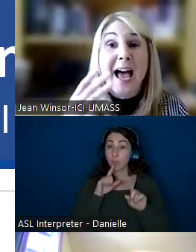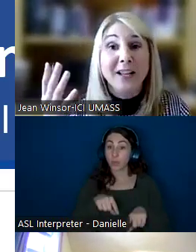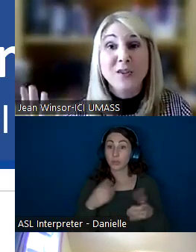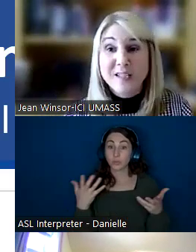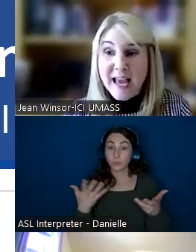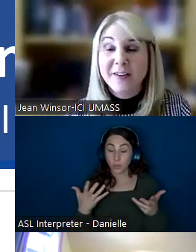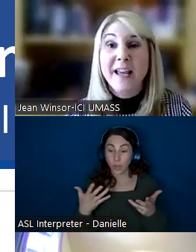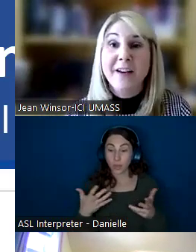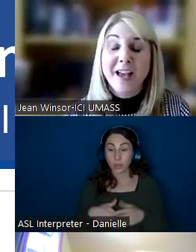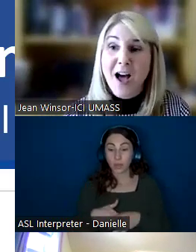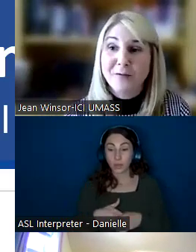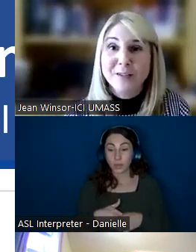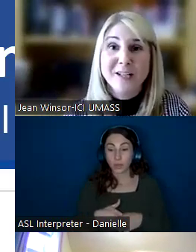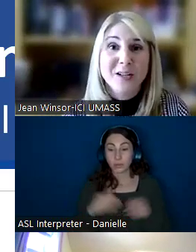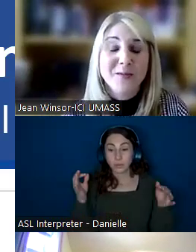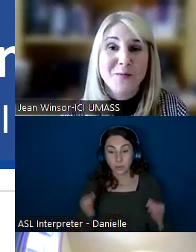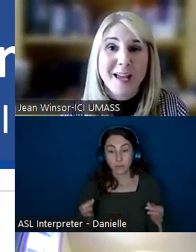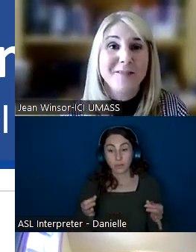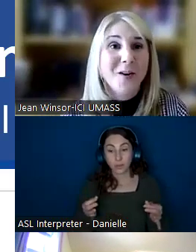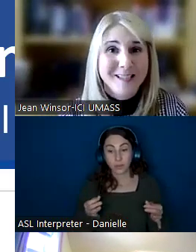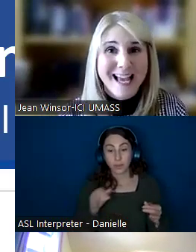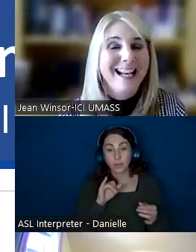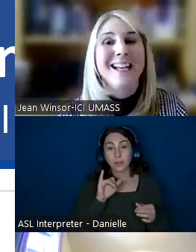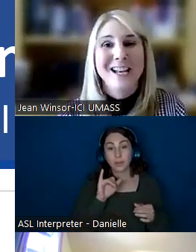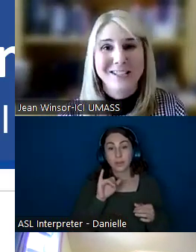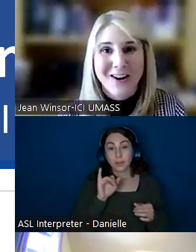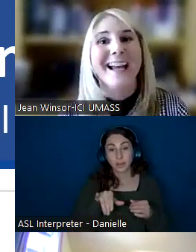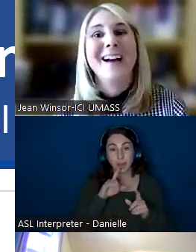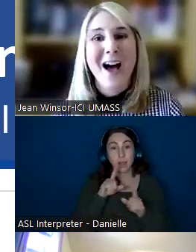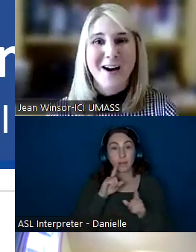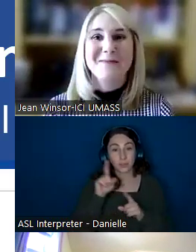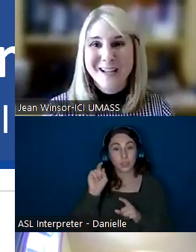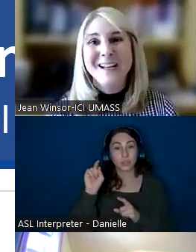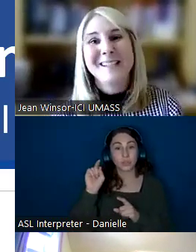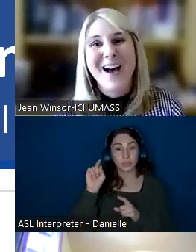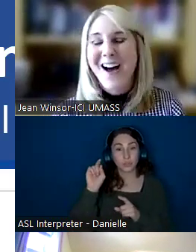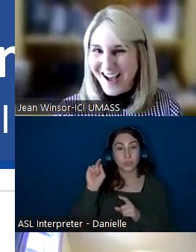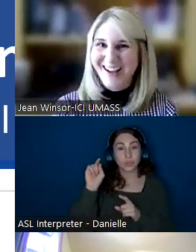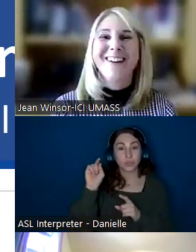be that definitely have that conversation with folks at HSRI.